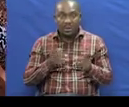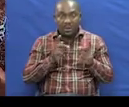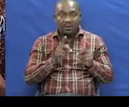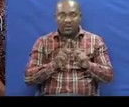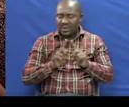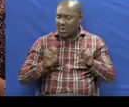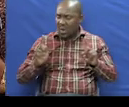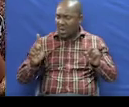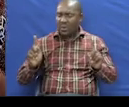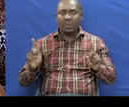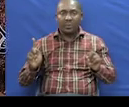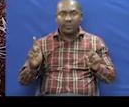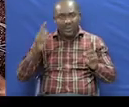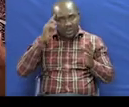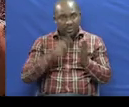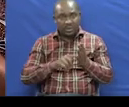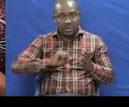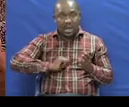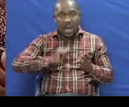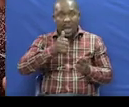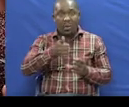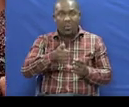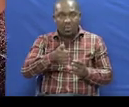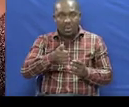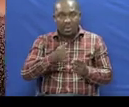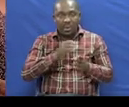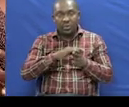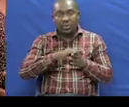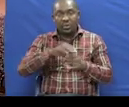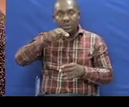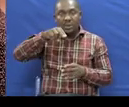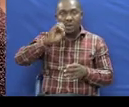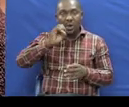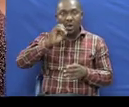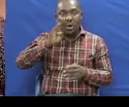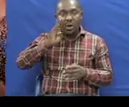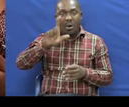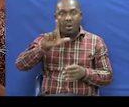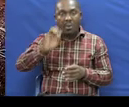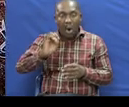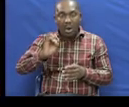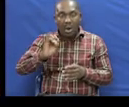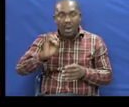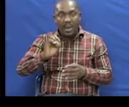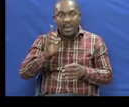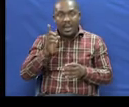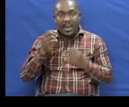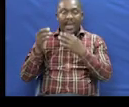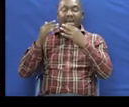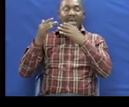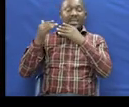long, it is allowed to use noble gas elements. As you know, noble gas, we have